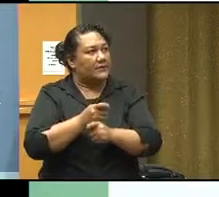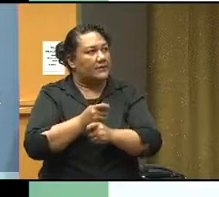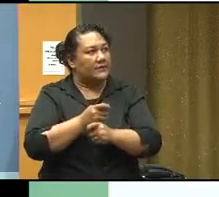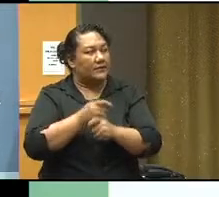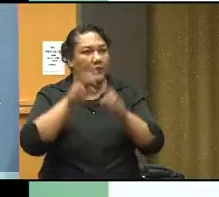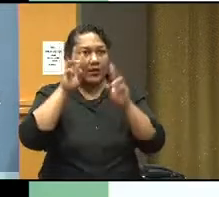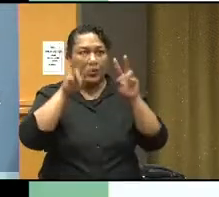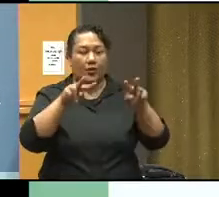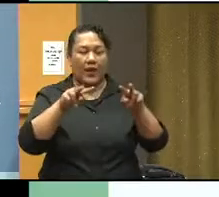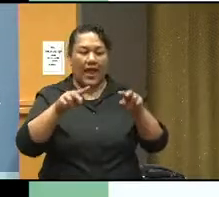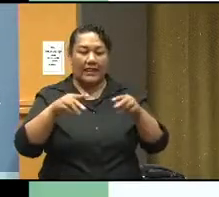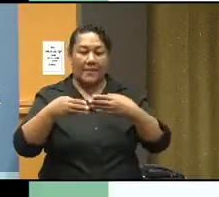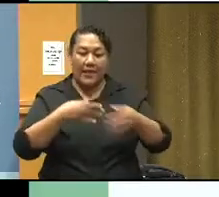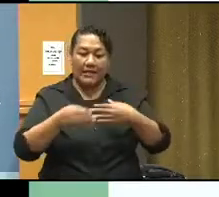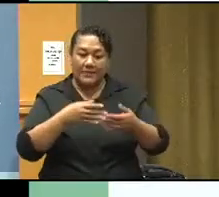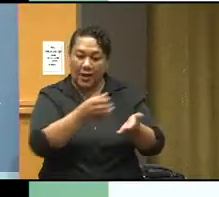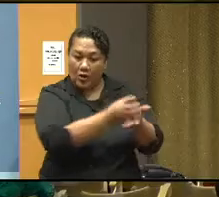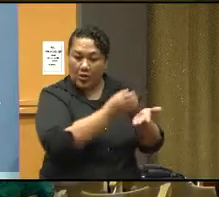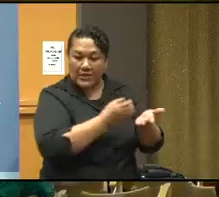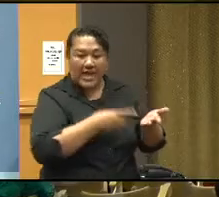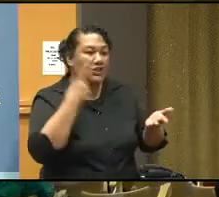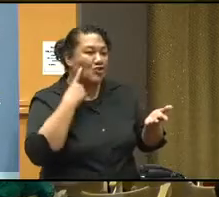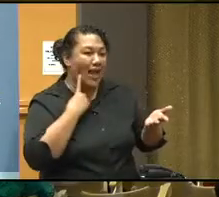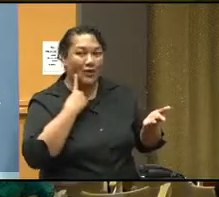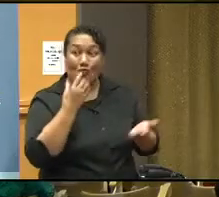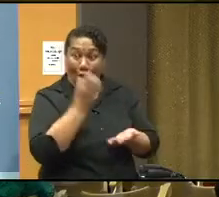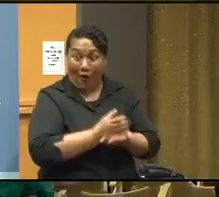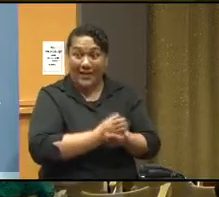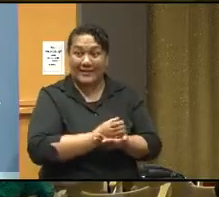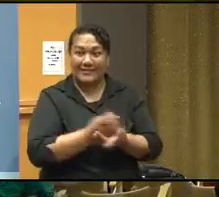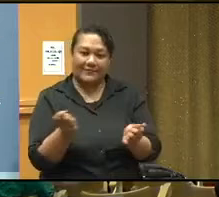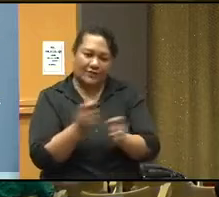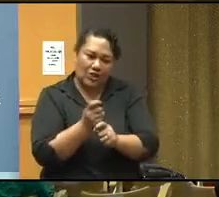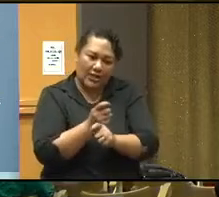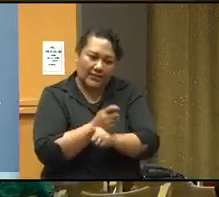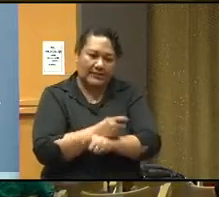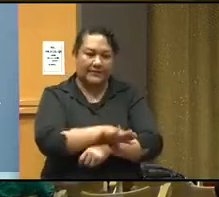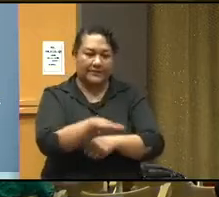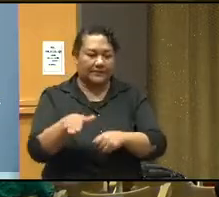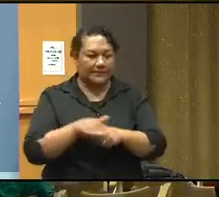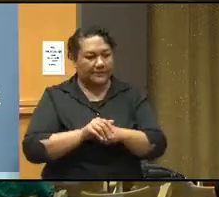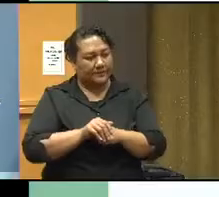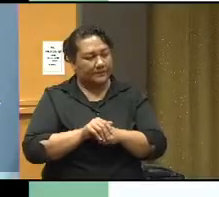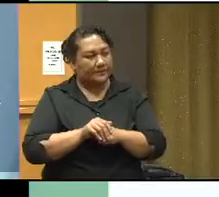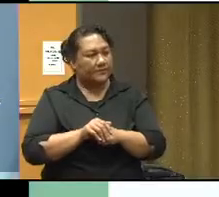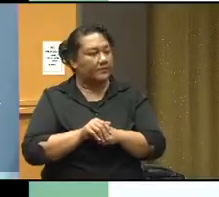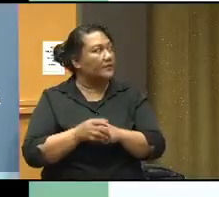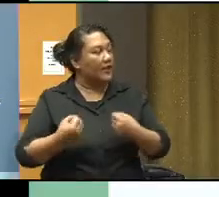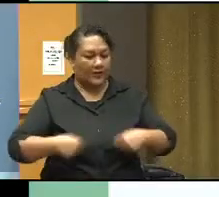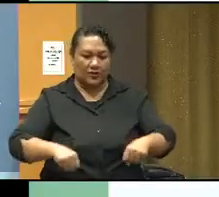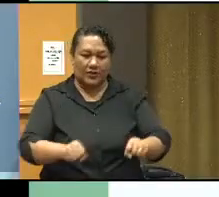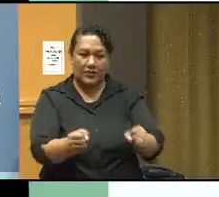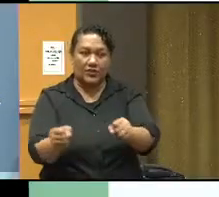all the management courses and try to correct them as well. Strategic approach to integrating assessment